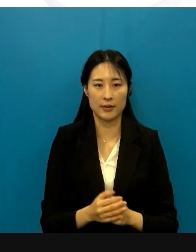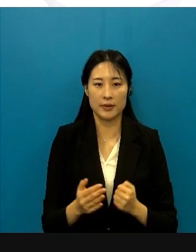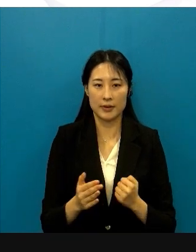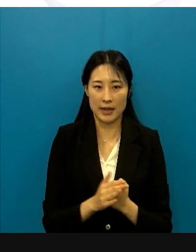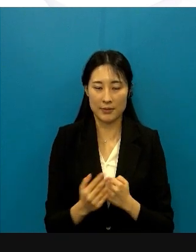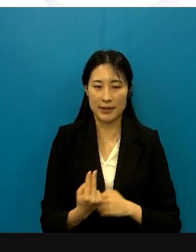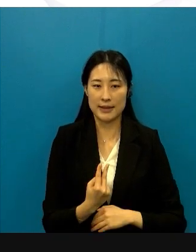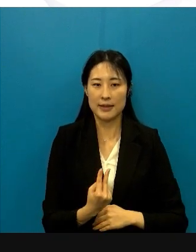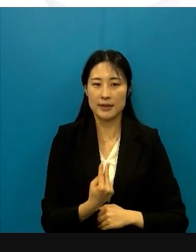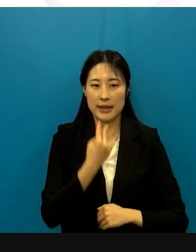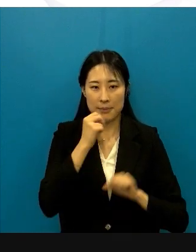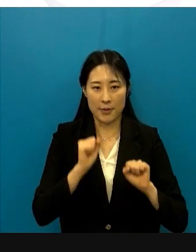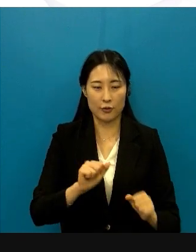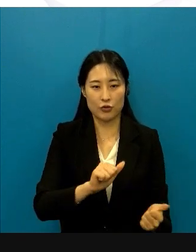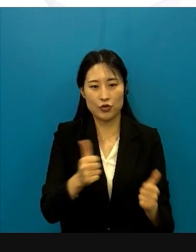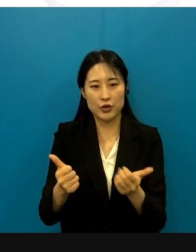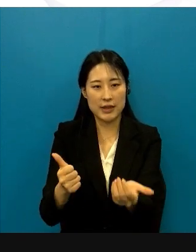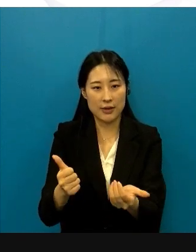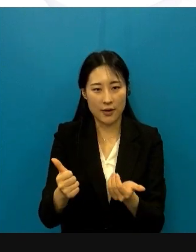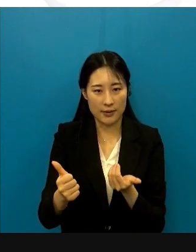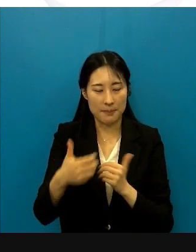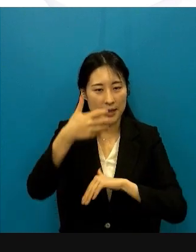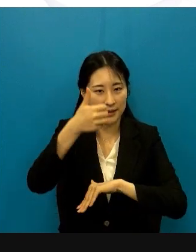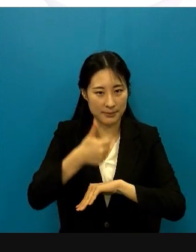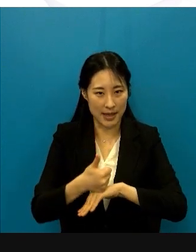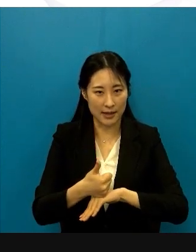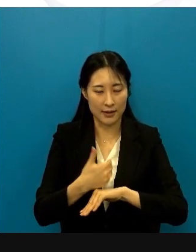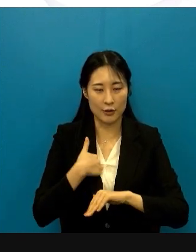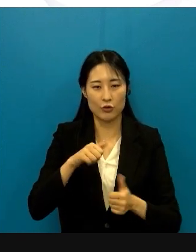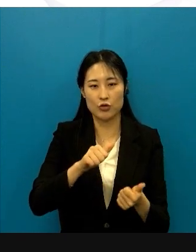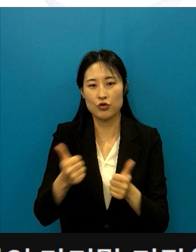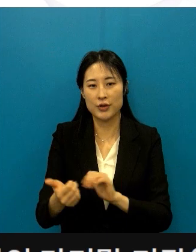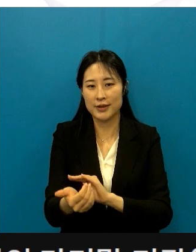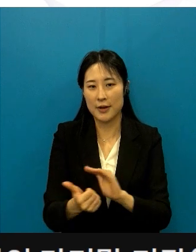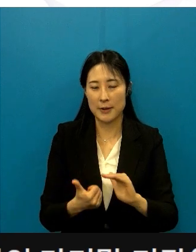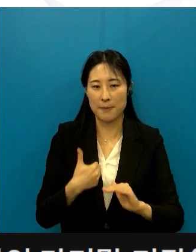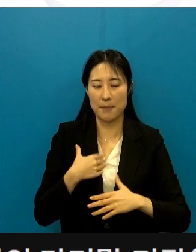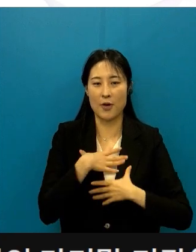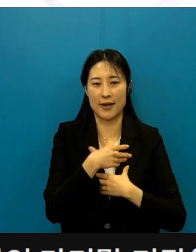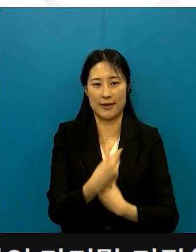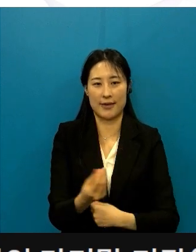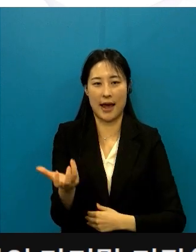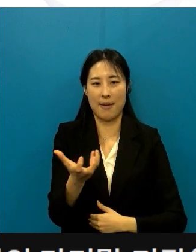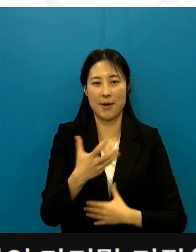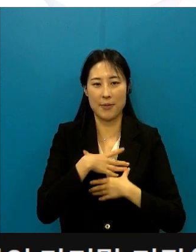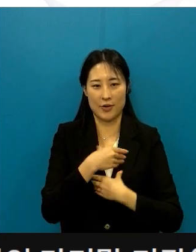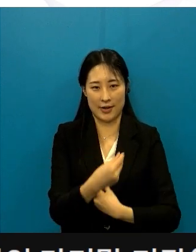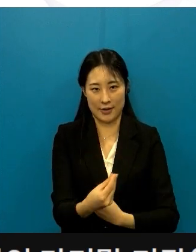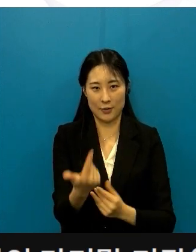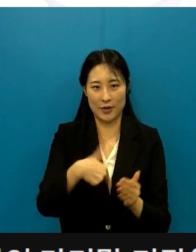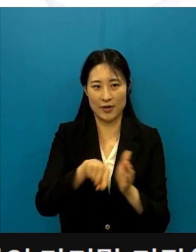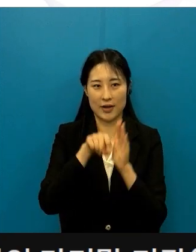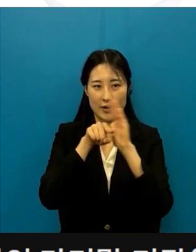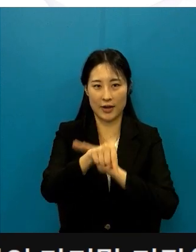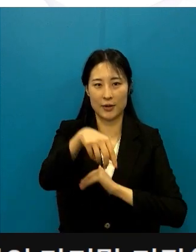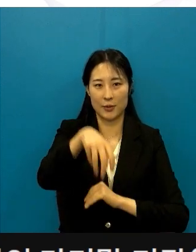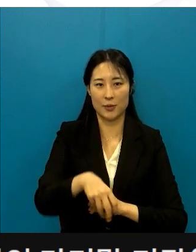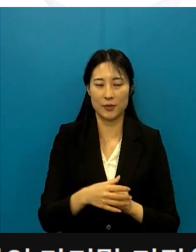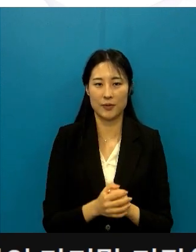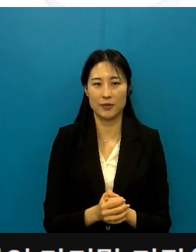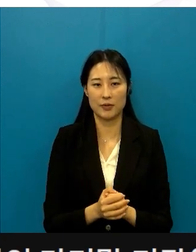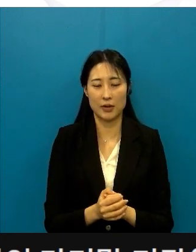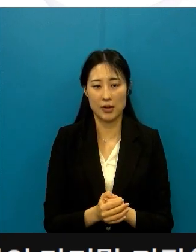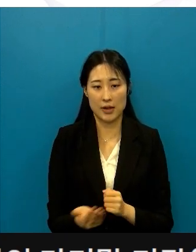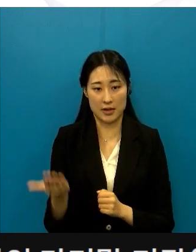good as possible. And yet many people who reach the point where the hospice would be a